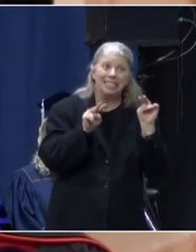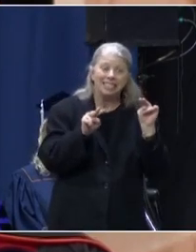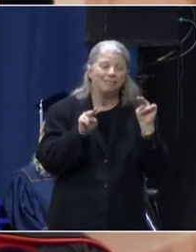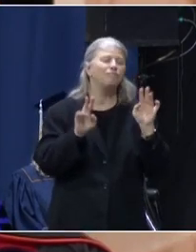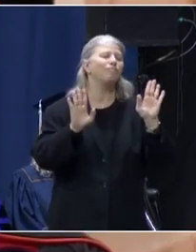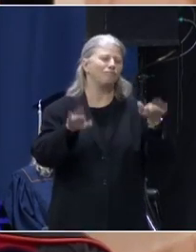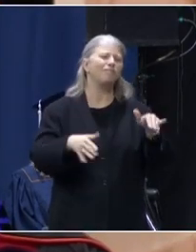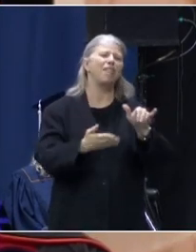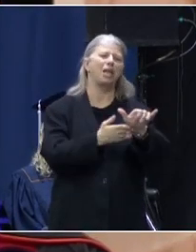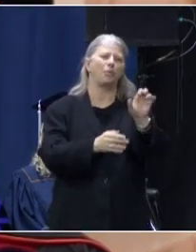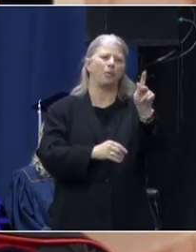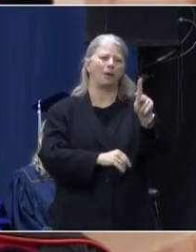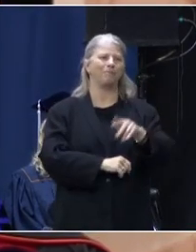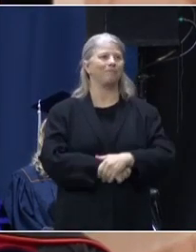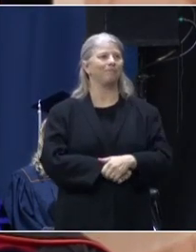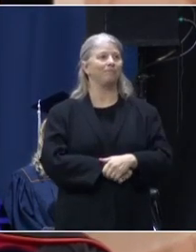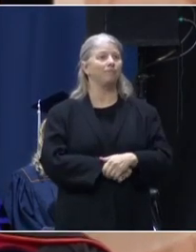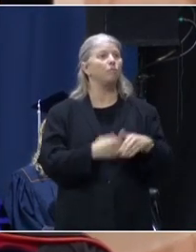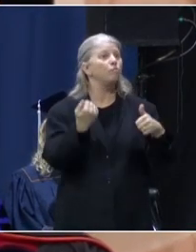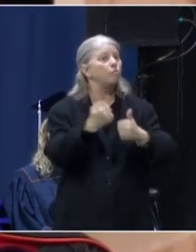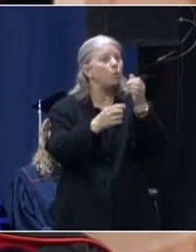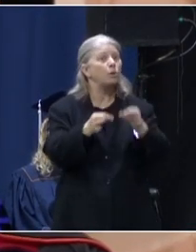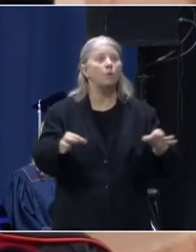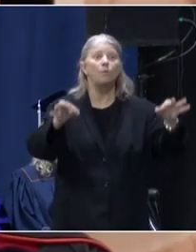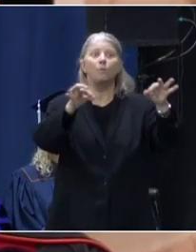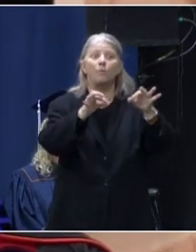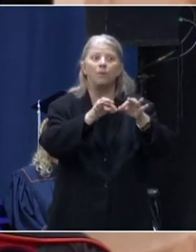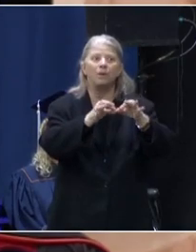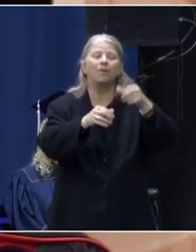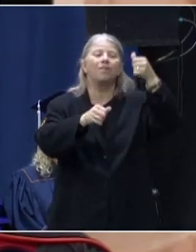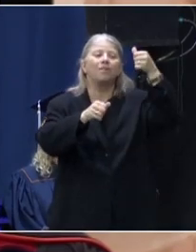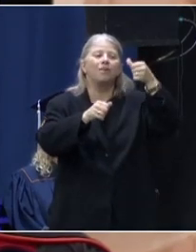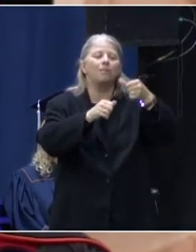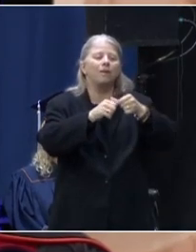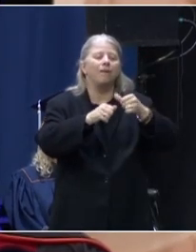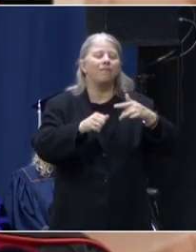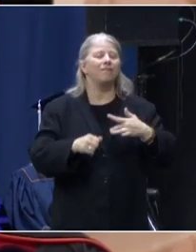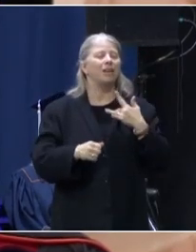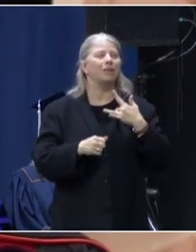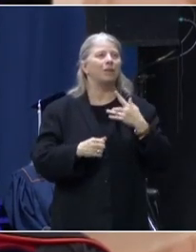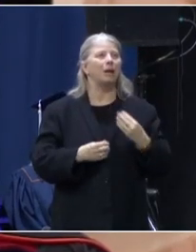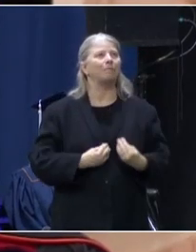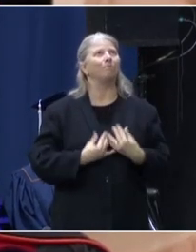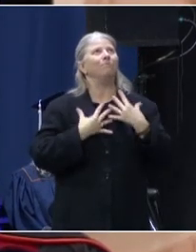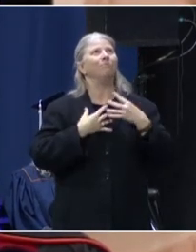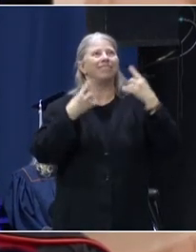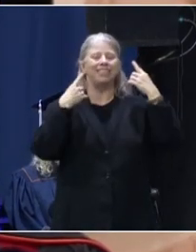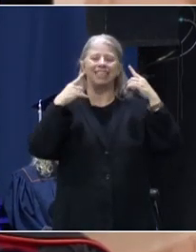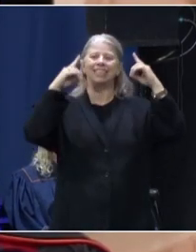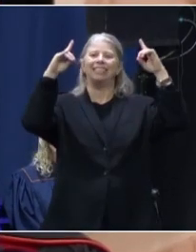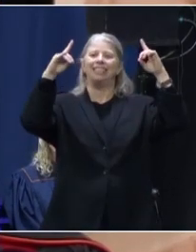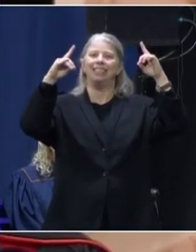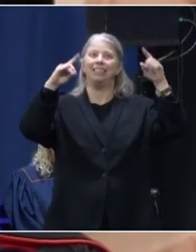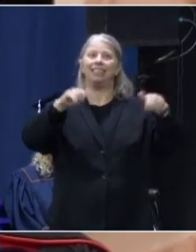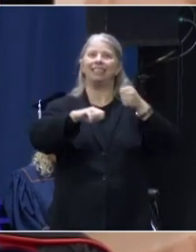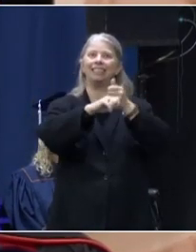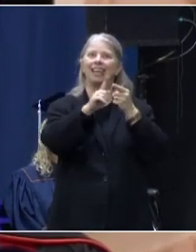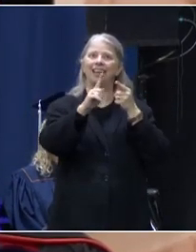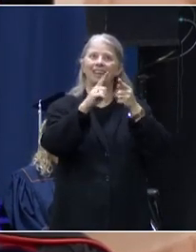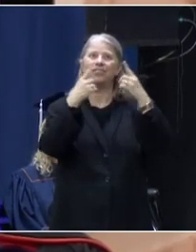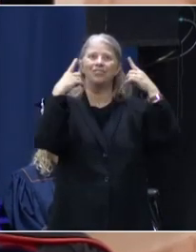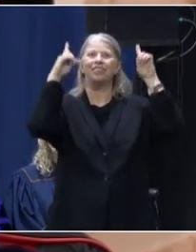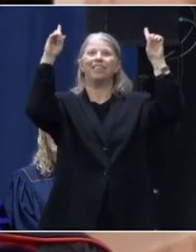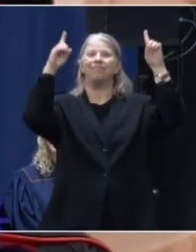that's okay. What is important is that you remember what it feels like to succeed in what you set out to